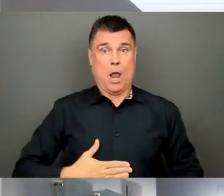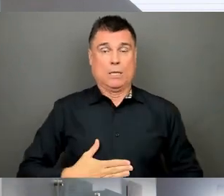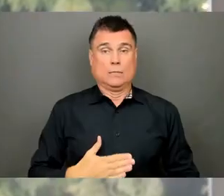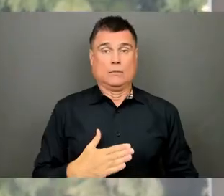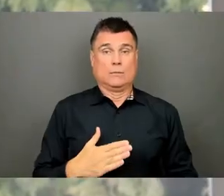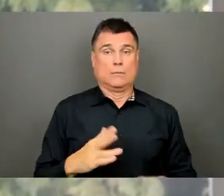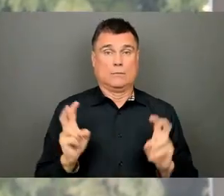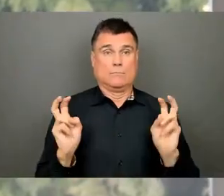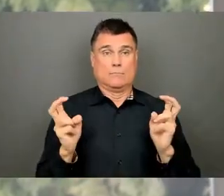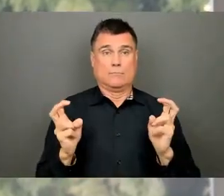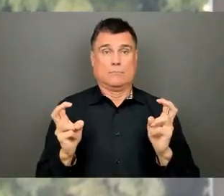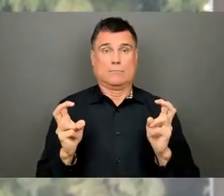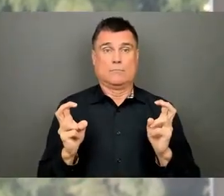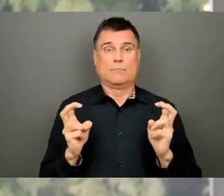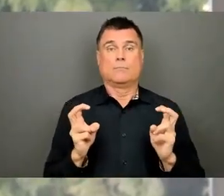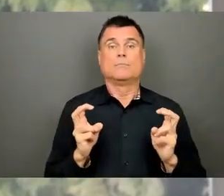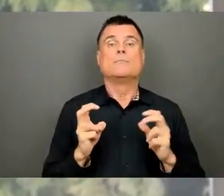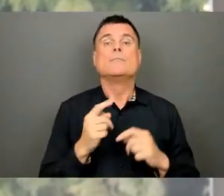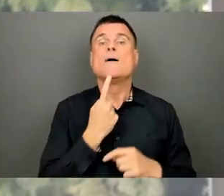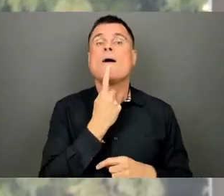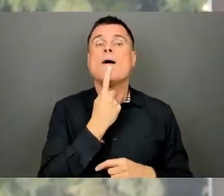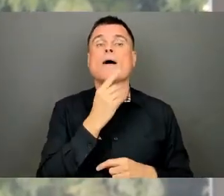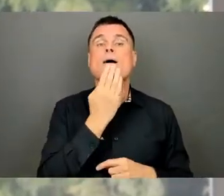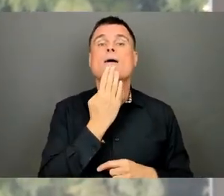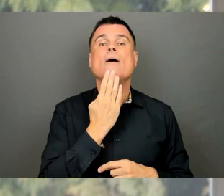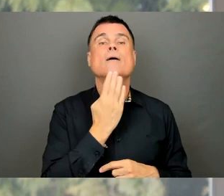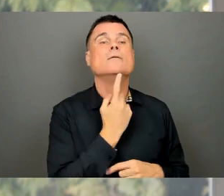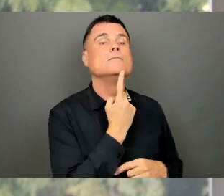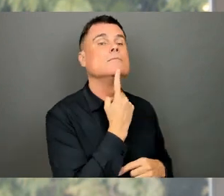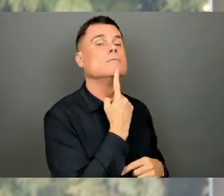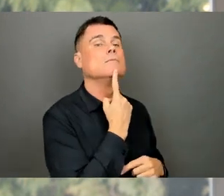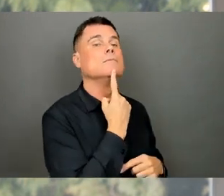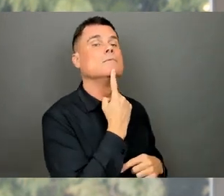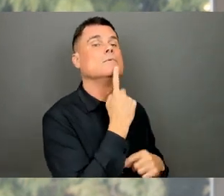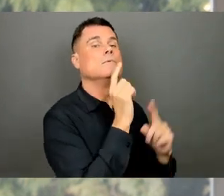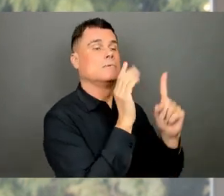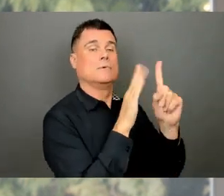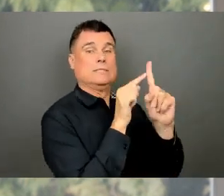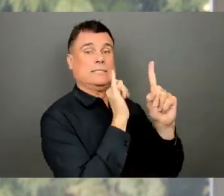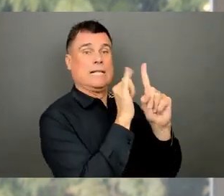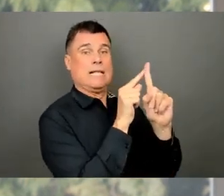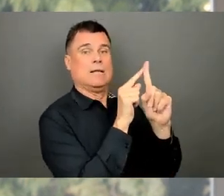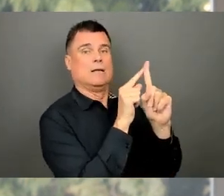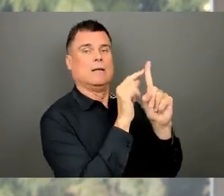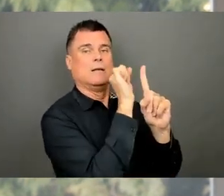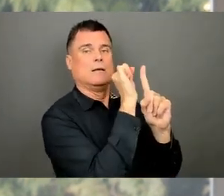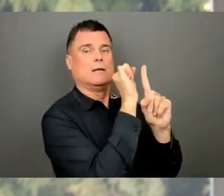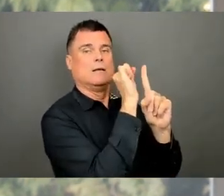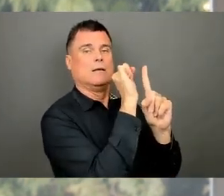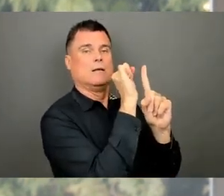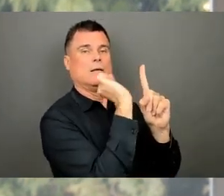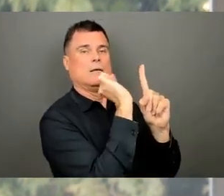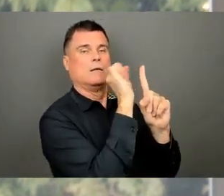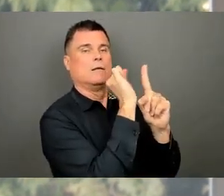finger. If we stand to the side, we're going to put it on our chin. So just under the little crest below your lip, and you're going to kind of flick it back. So you're